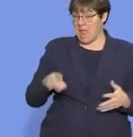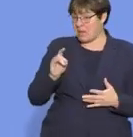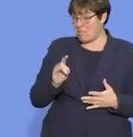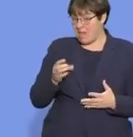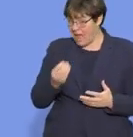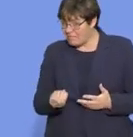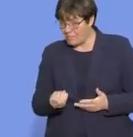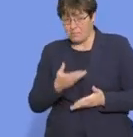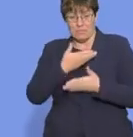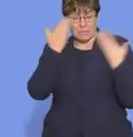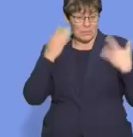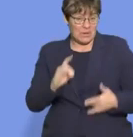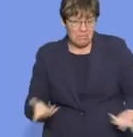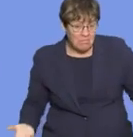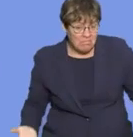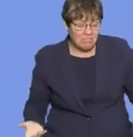any?